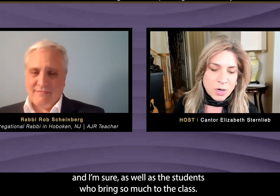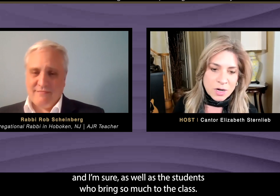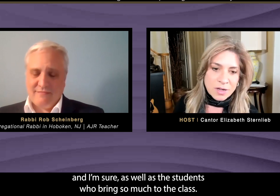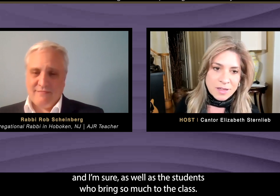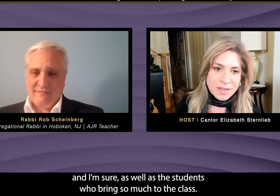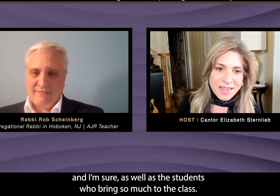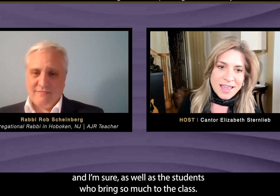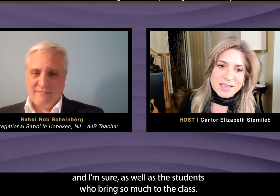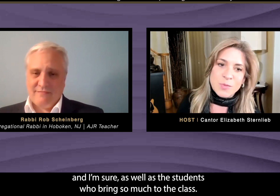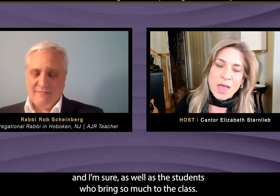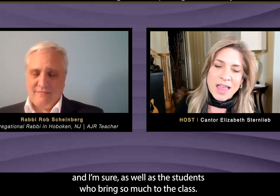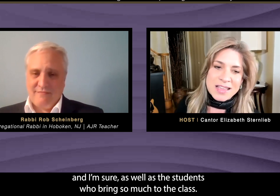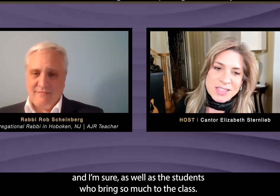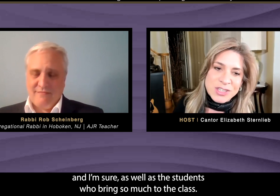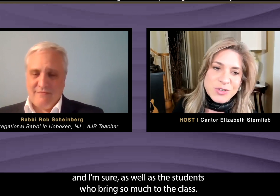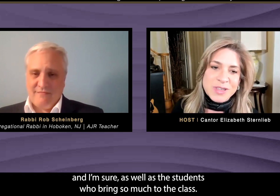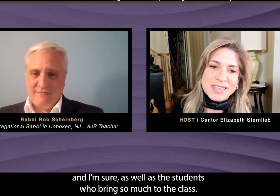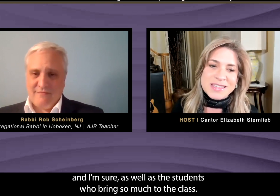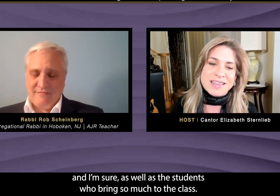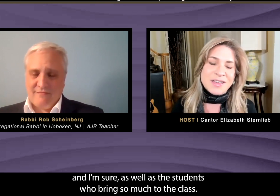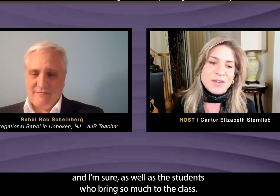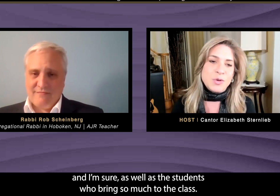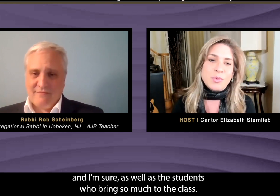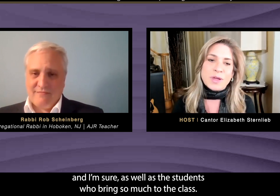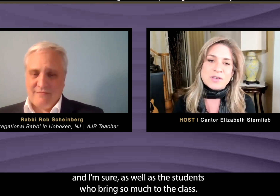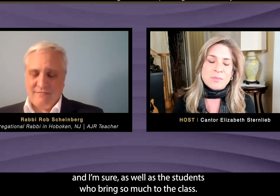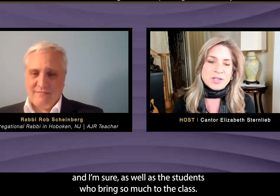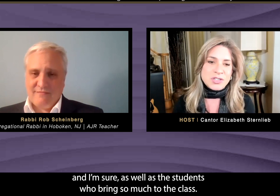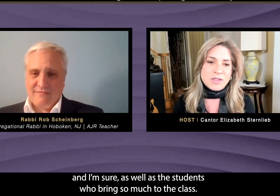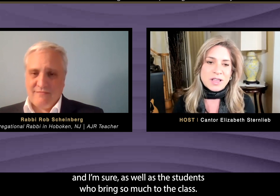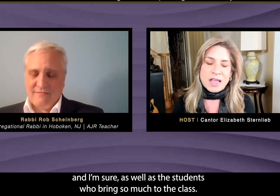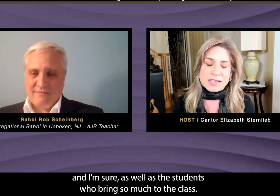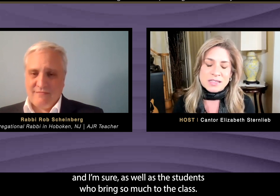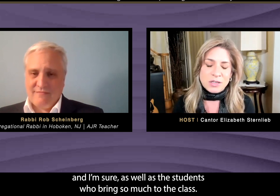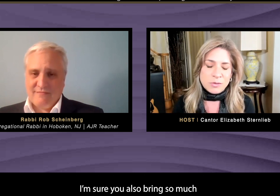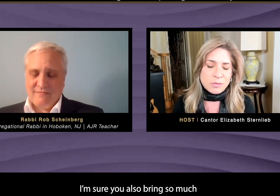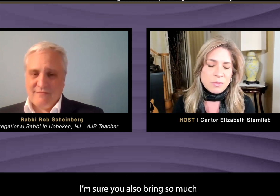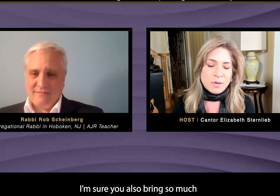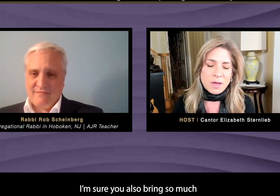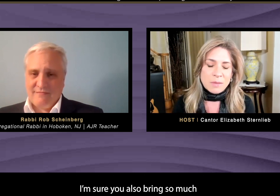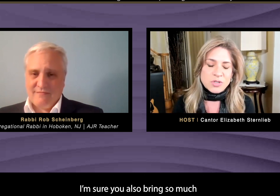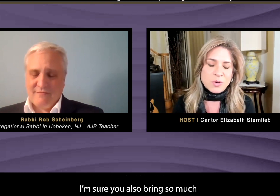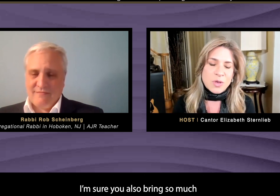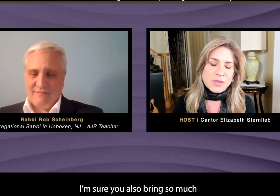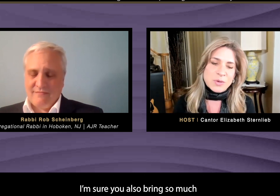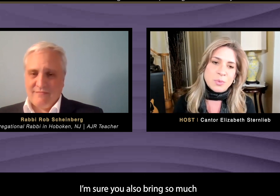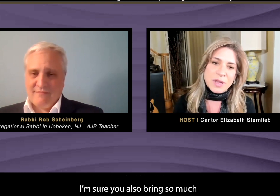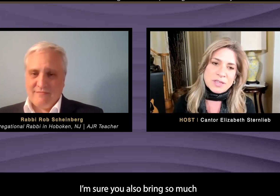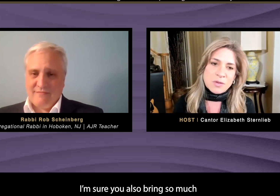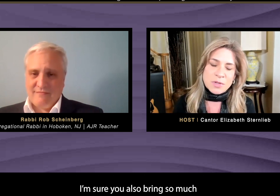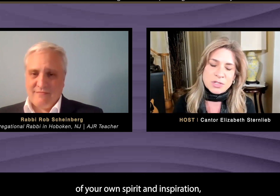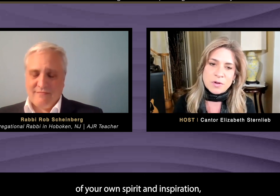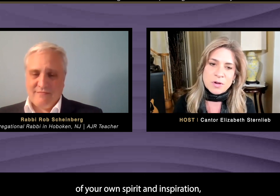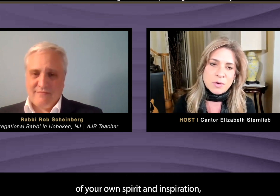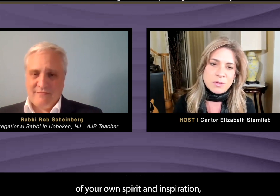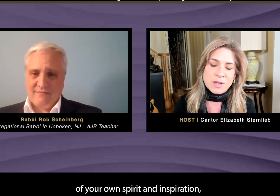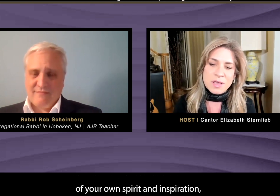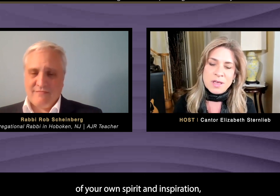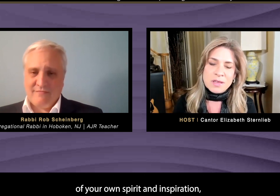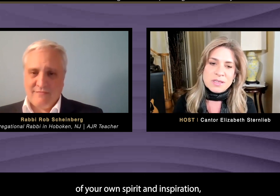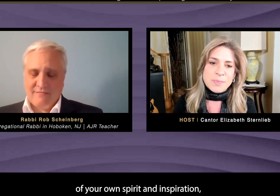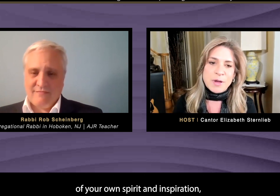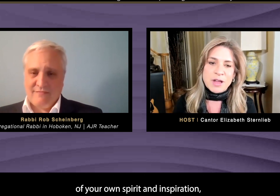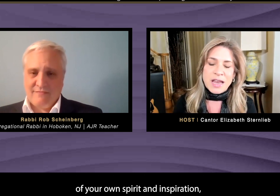I'm sure, as well as the students who bring so much to the class, I'm sure also bring so much of your